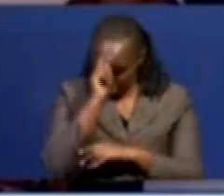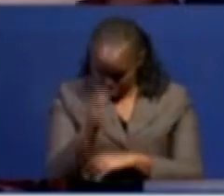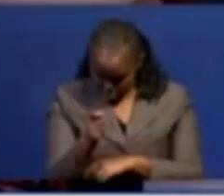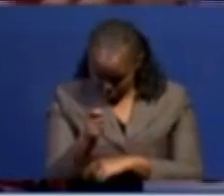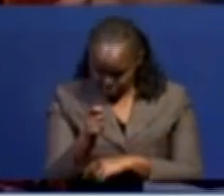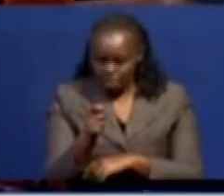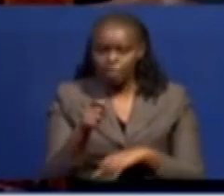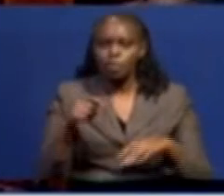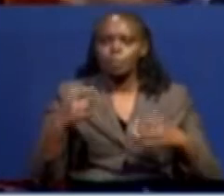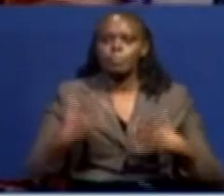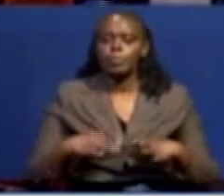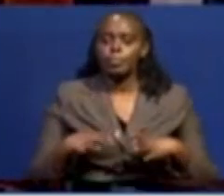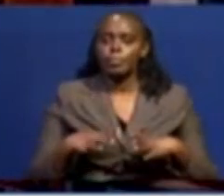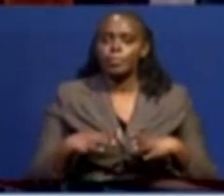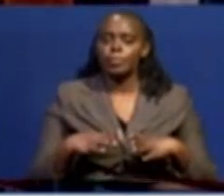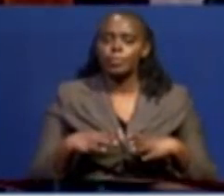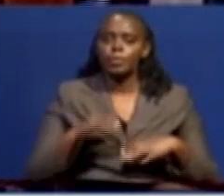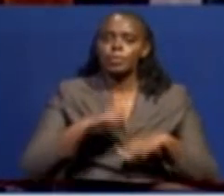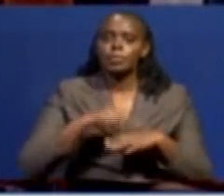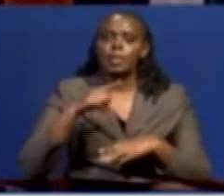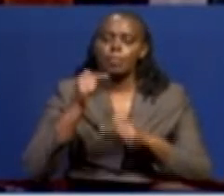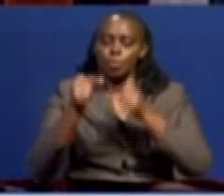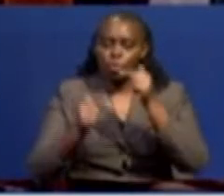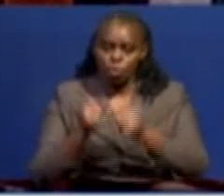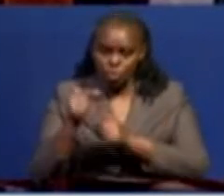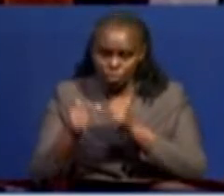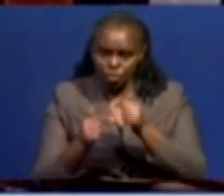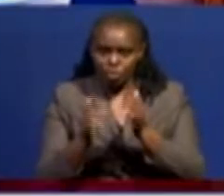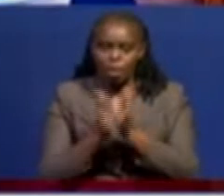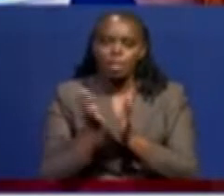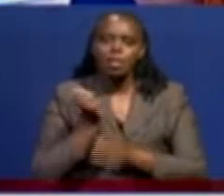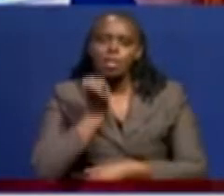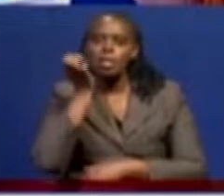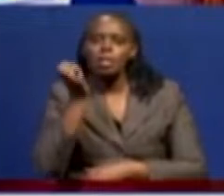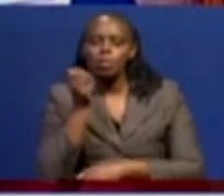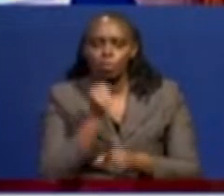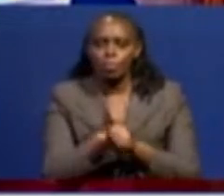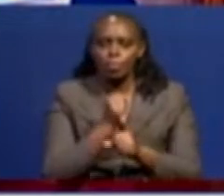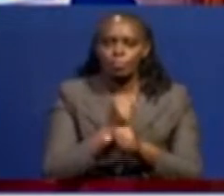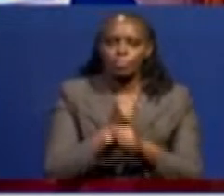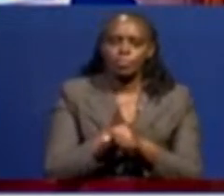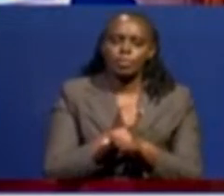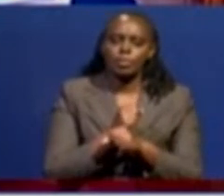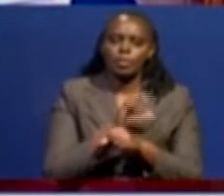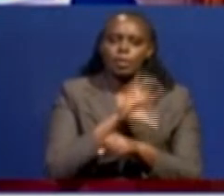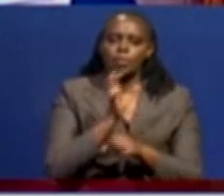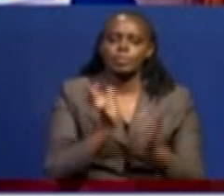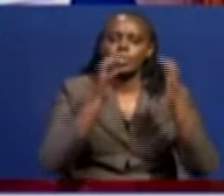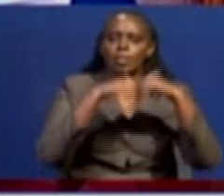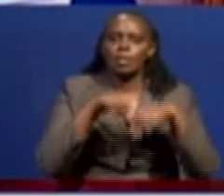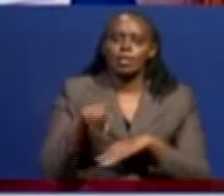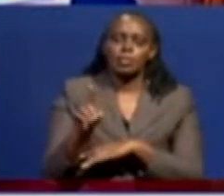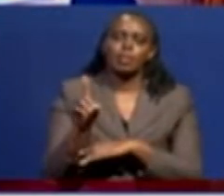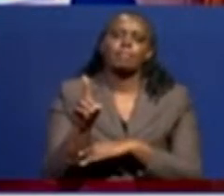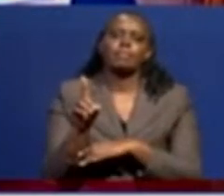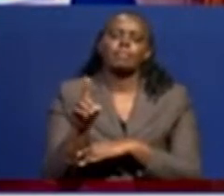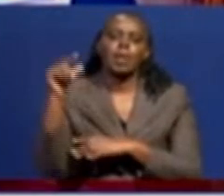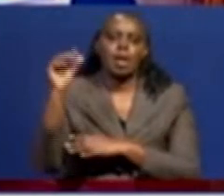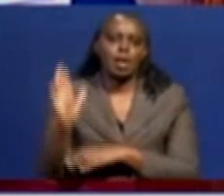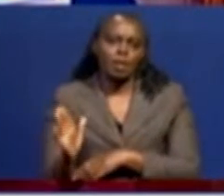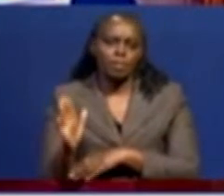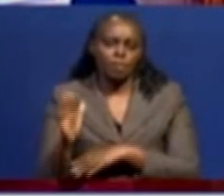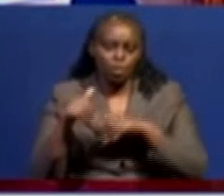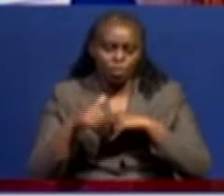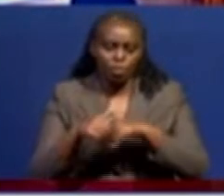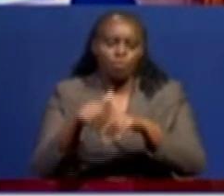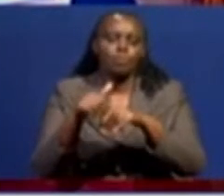she respect the sovereignty of the people when she goes on and ignore the performance of the county assembly? Does